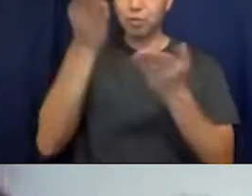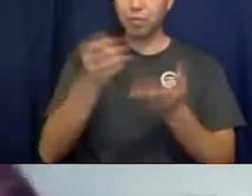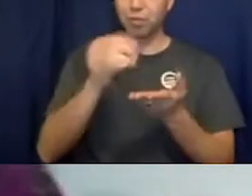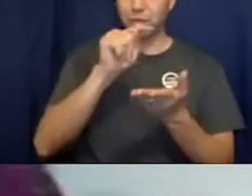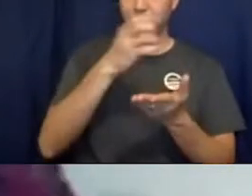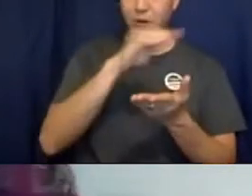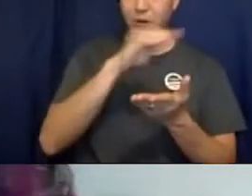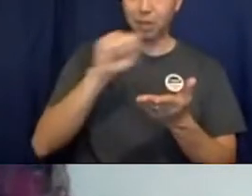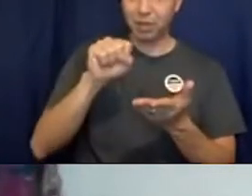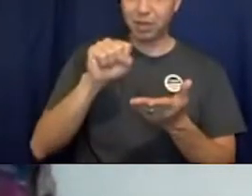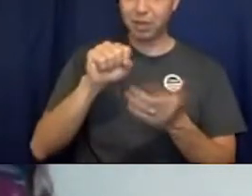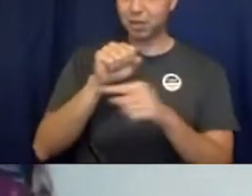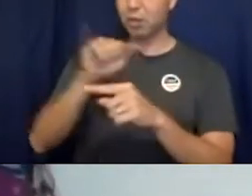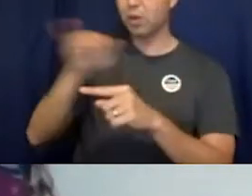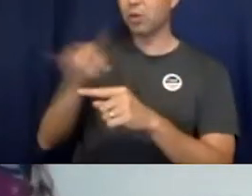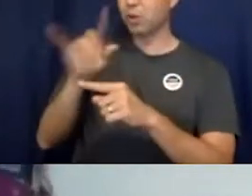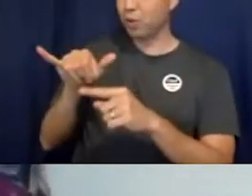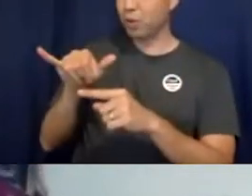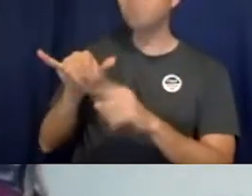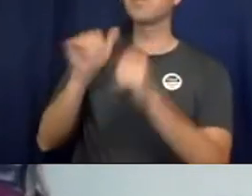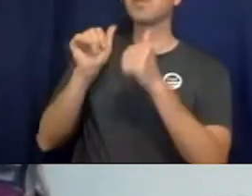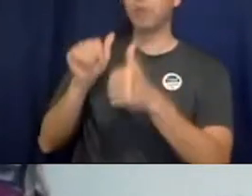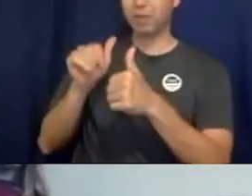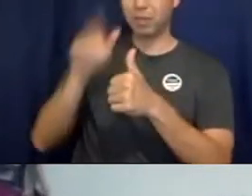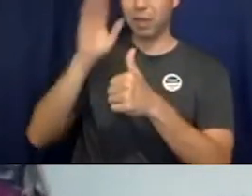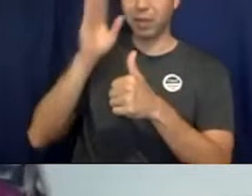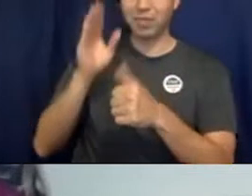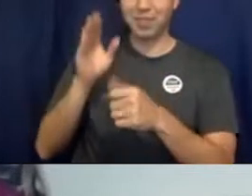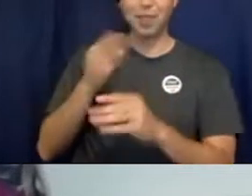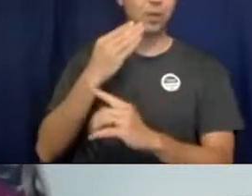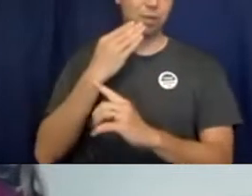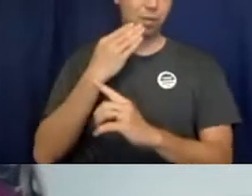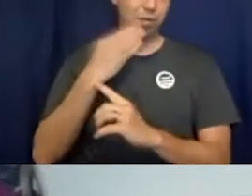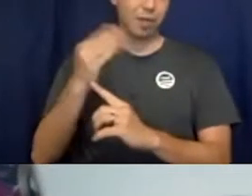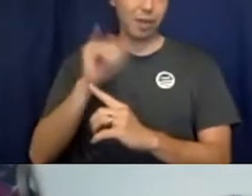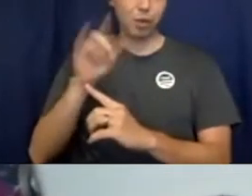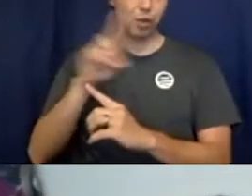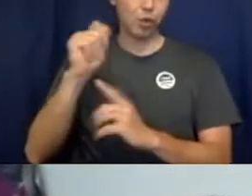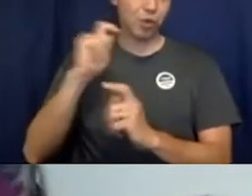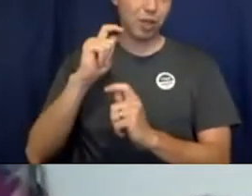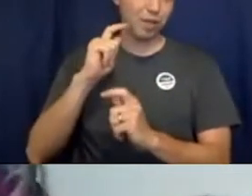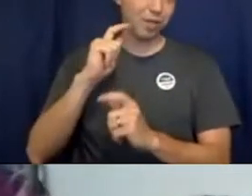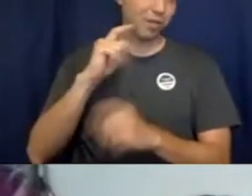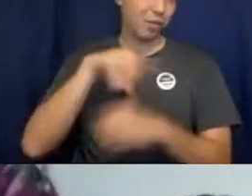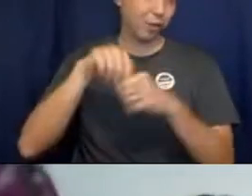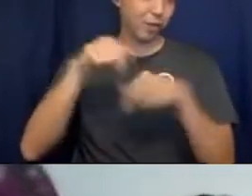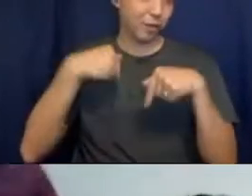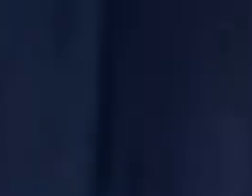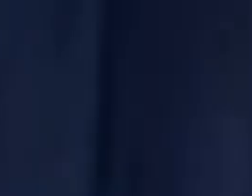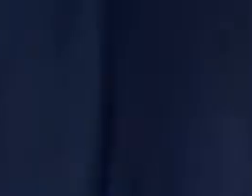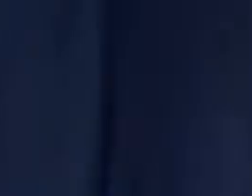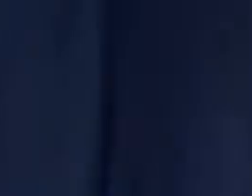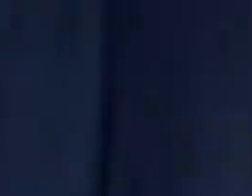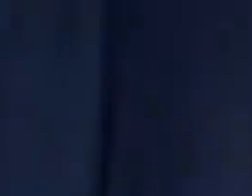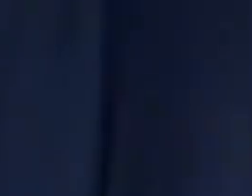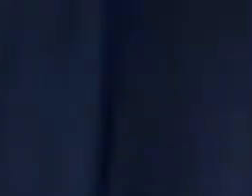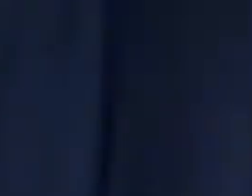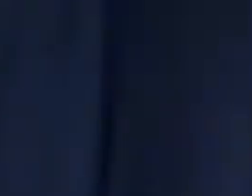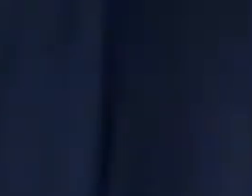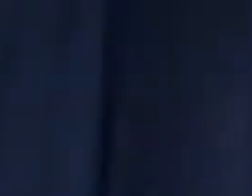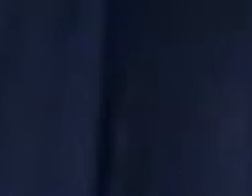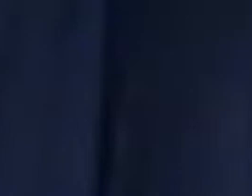it's really hard to not poke through the back of bubble wrap when doing this. So it's not as detailed as it could be. So I